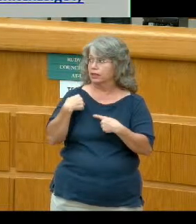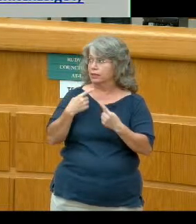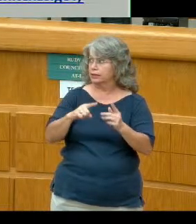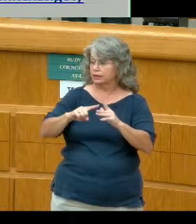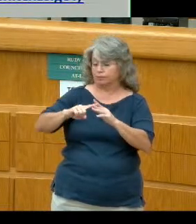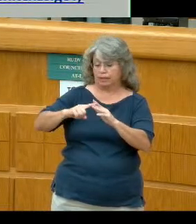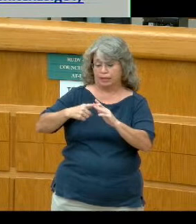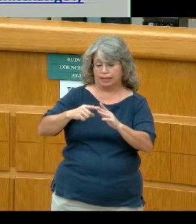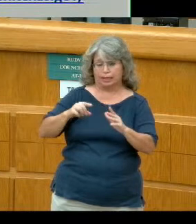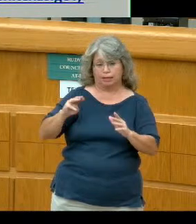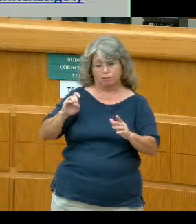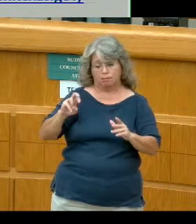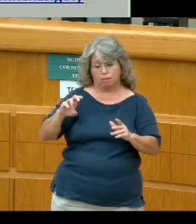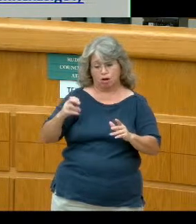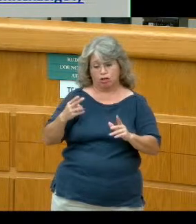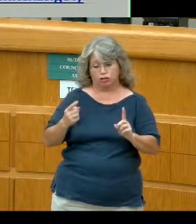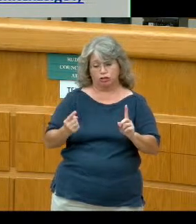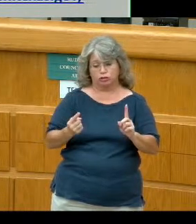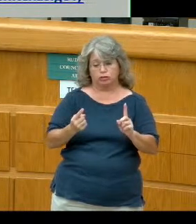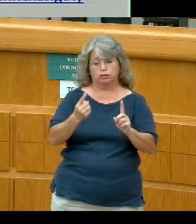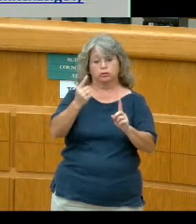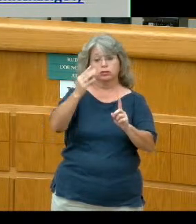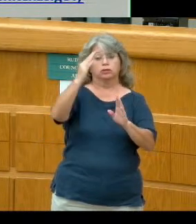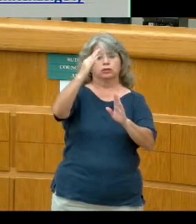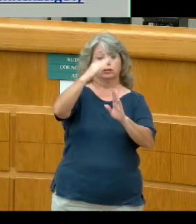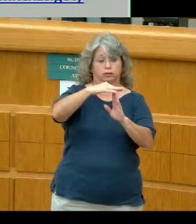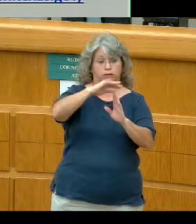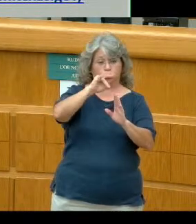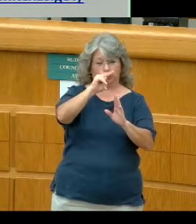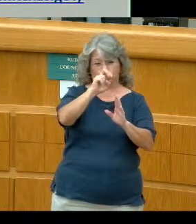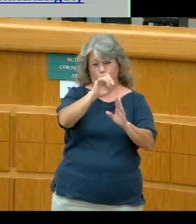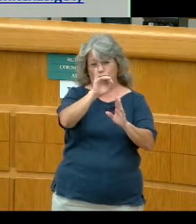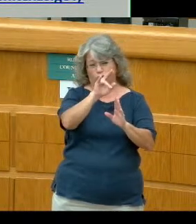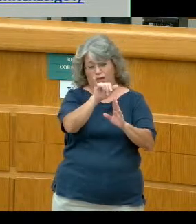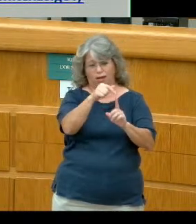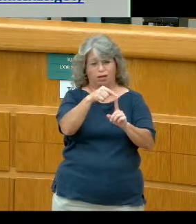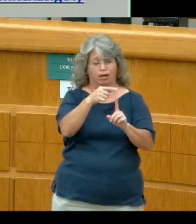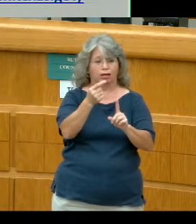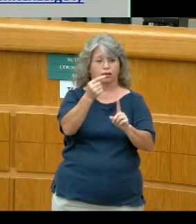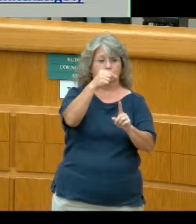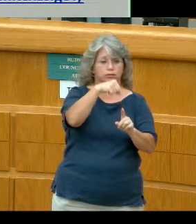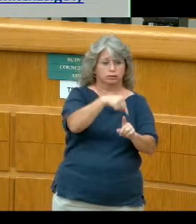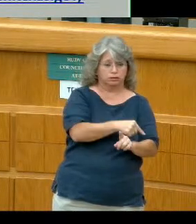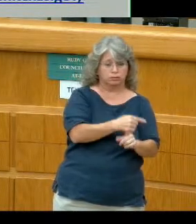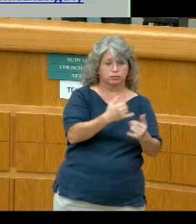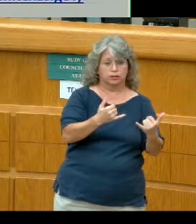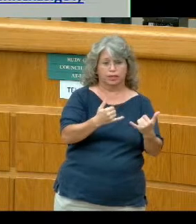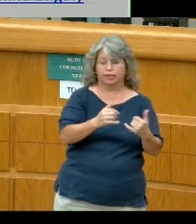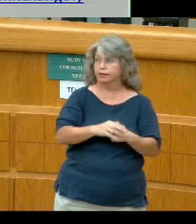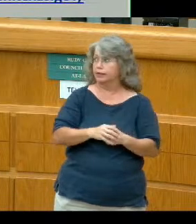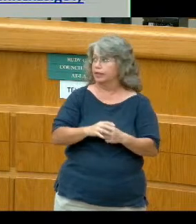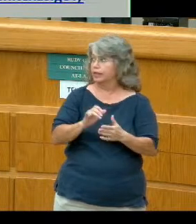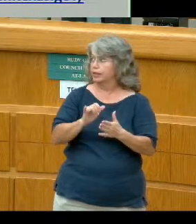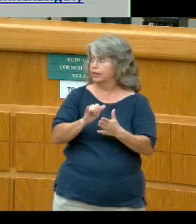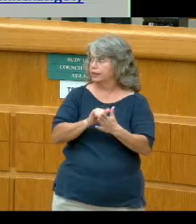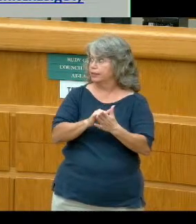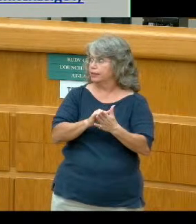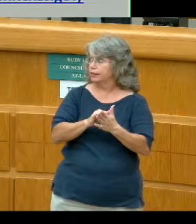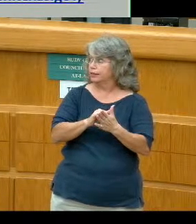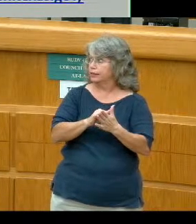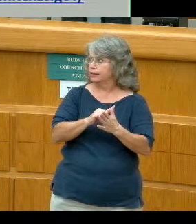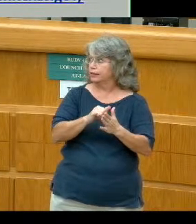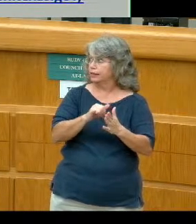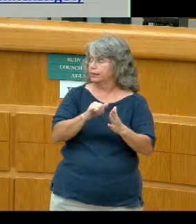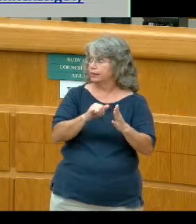the peak in July and early August and back down to where we are today. This dashed line is the